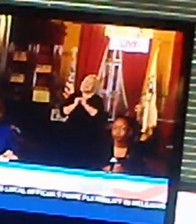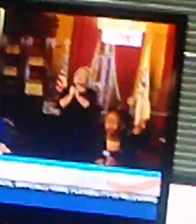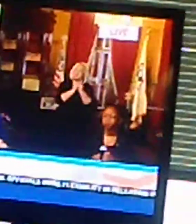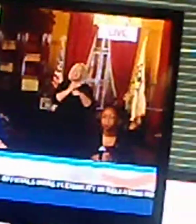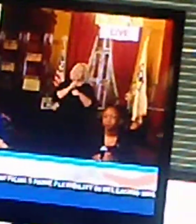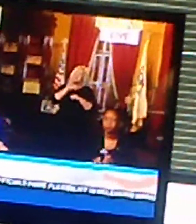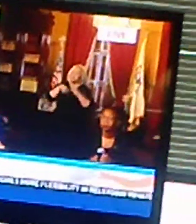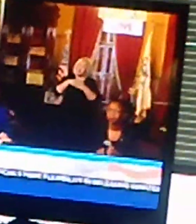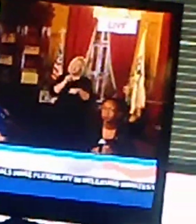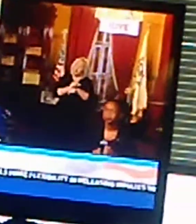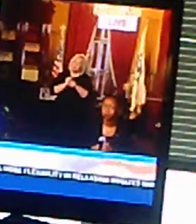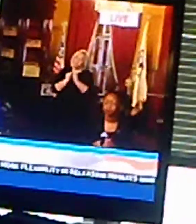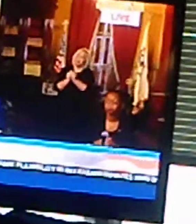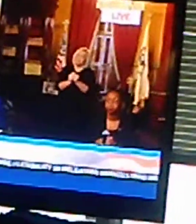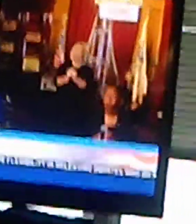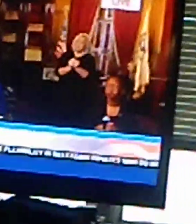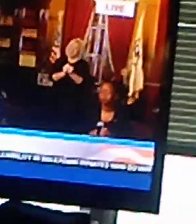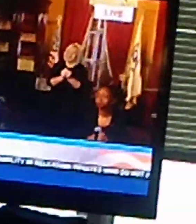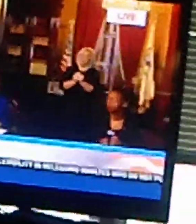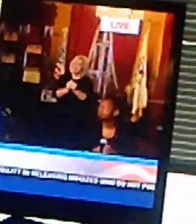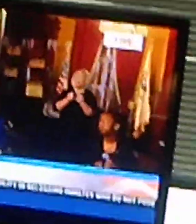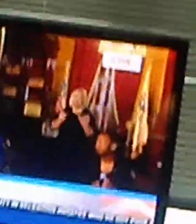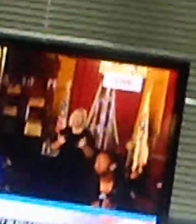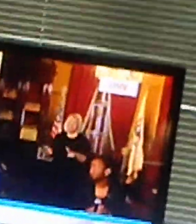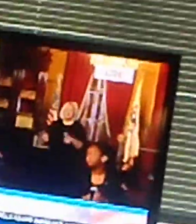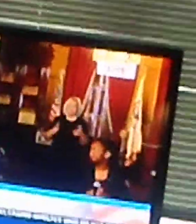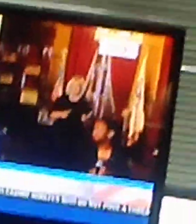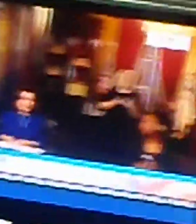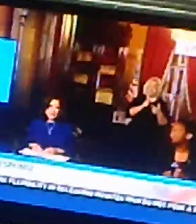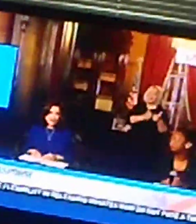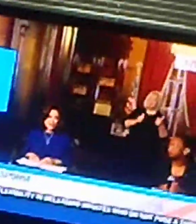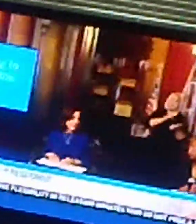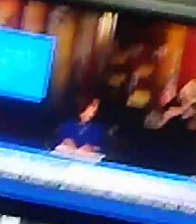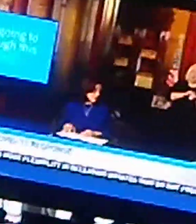part. And with that, I'm going to turn it over to our Chief Medical Executive, Dr. Janae